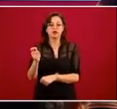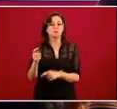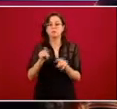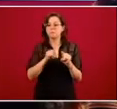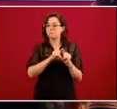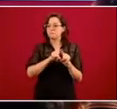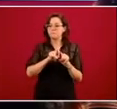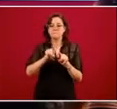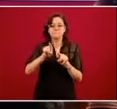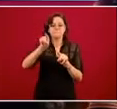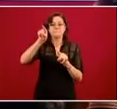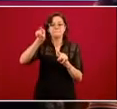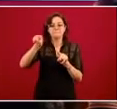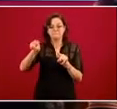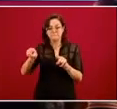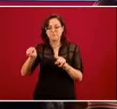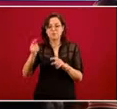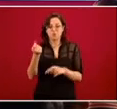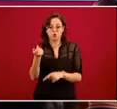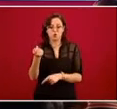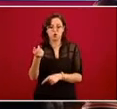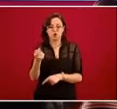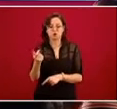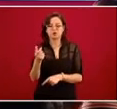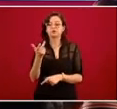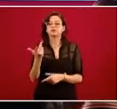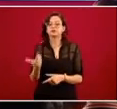16.45. So that is a trend.